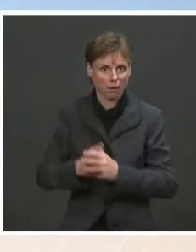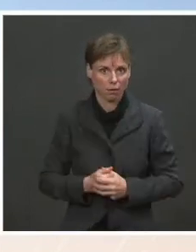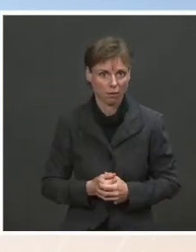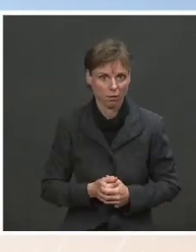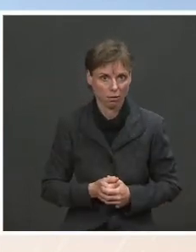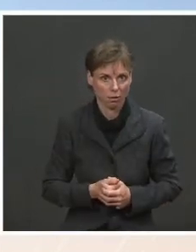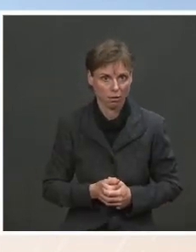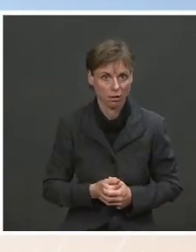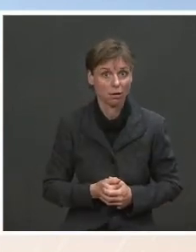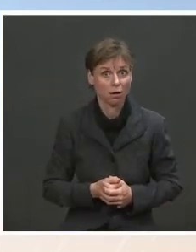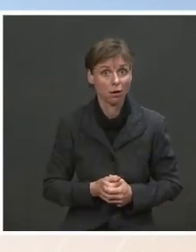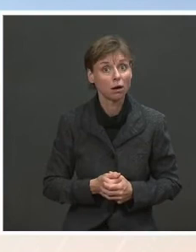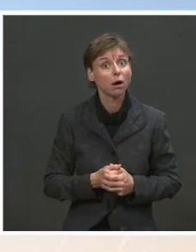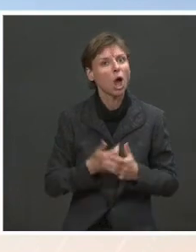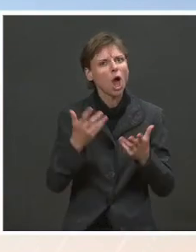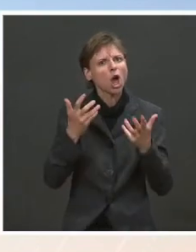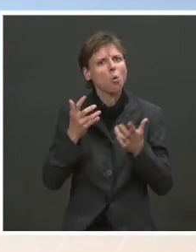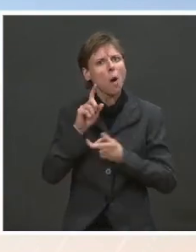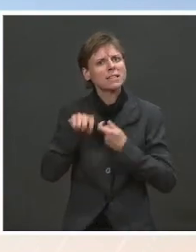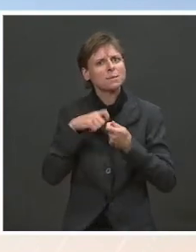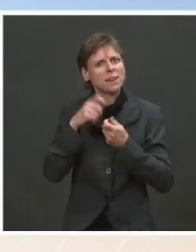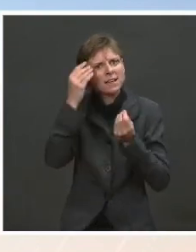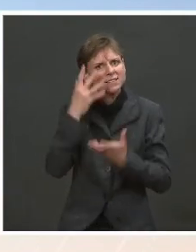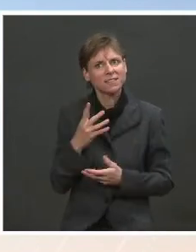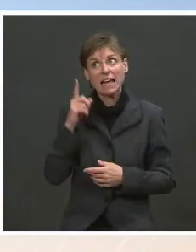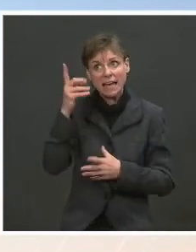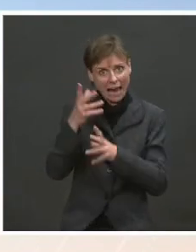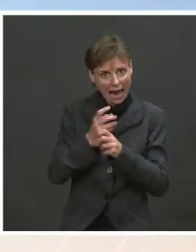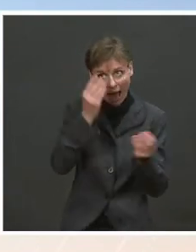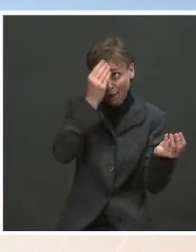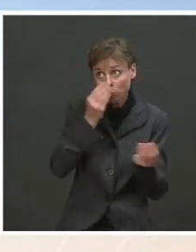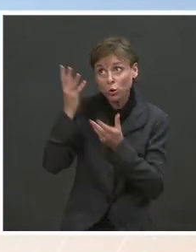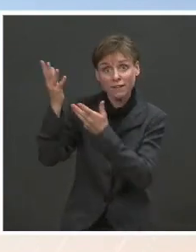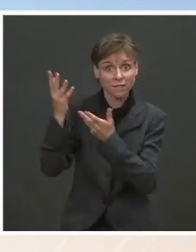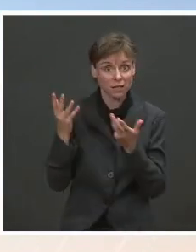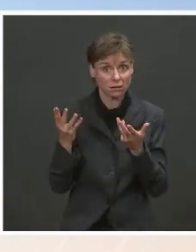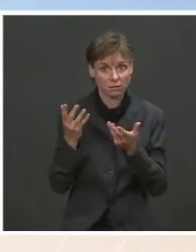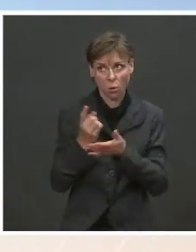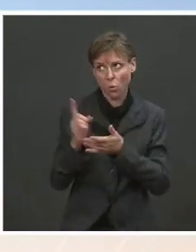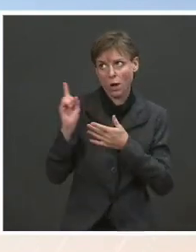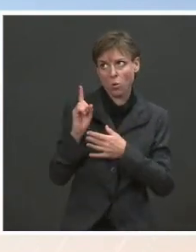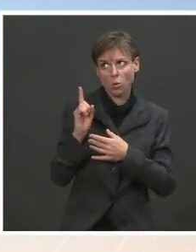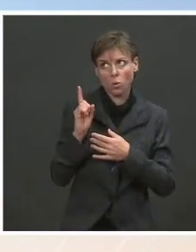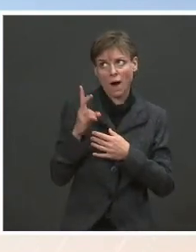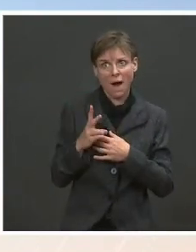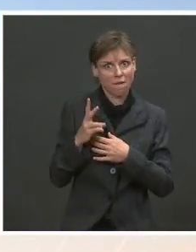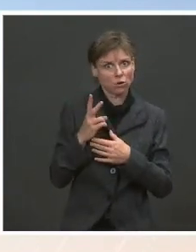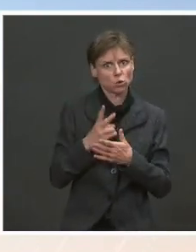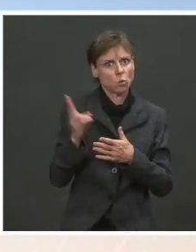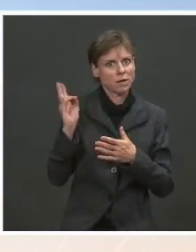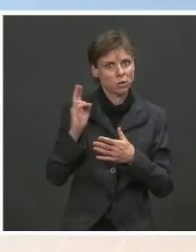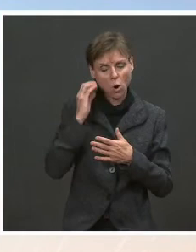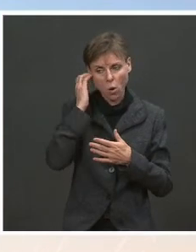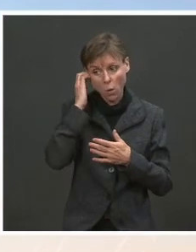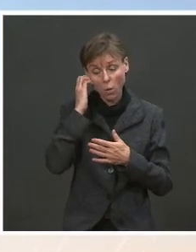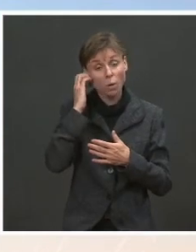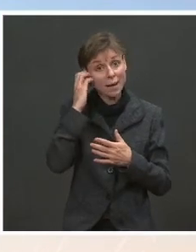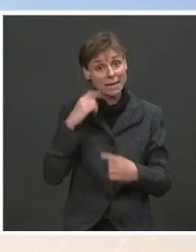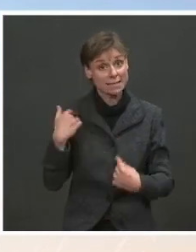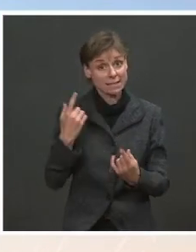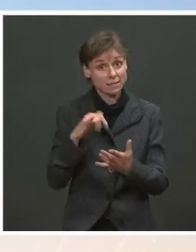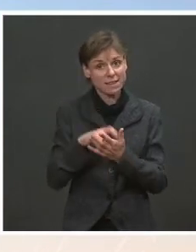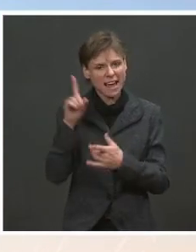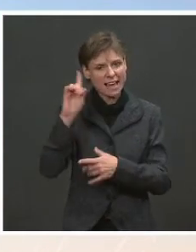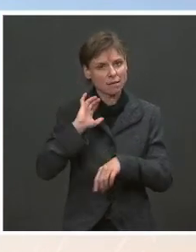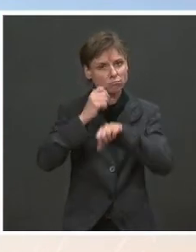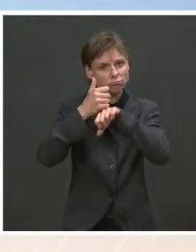wanted all the specific details. He got that briefing, which I talked about a bit in here about a week and a half or 2 weeks ago. I can't remember the timeline. And since then, we've put in place a